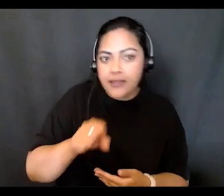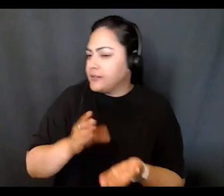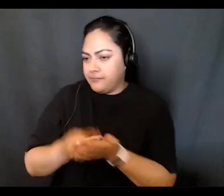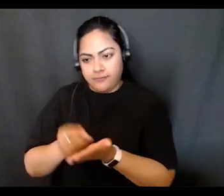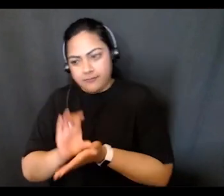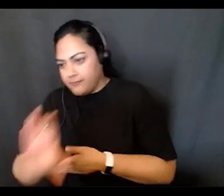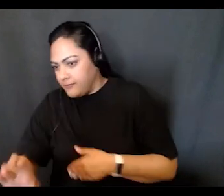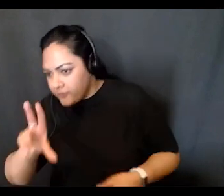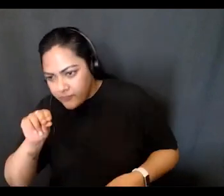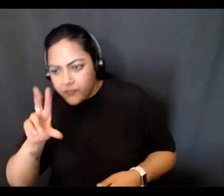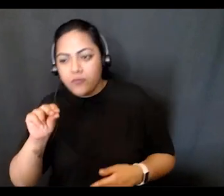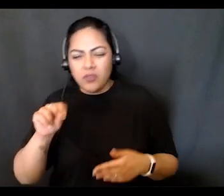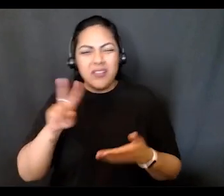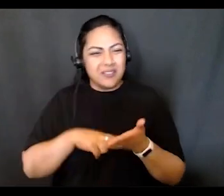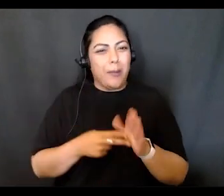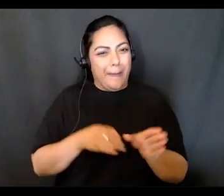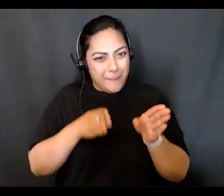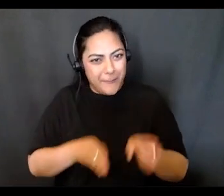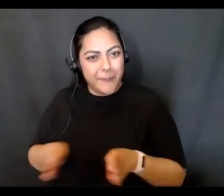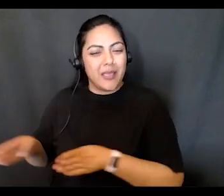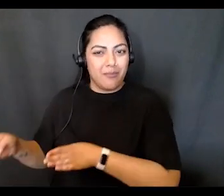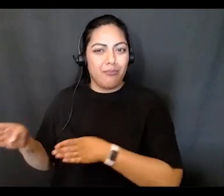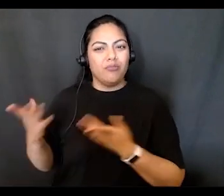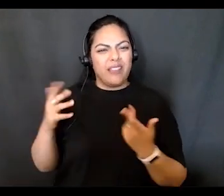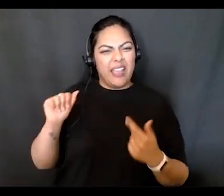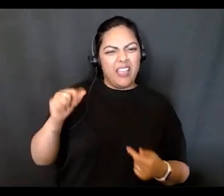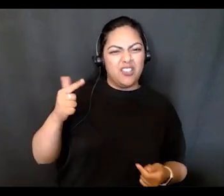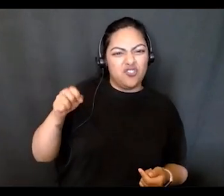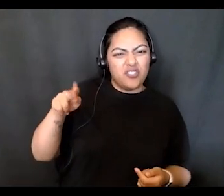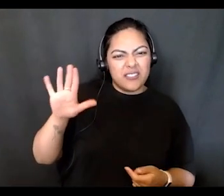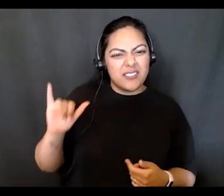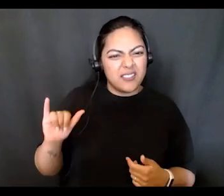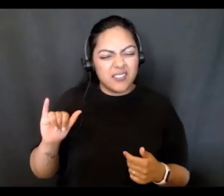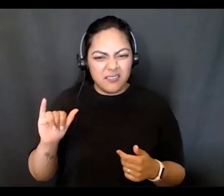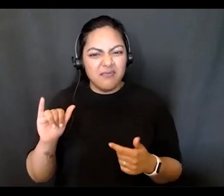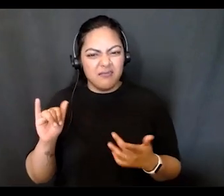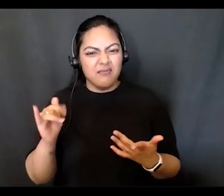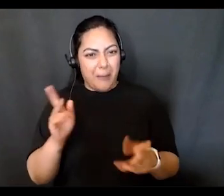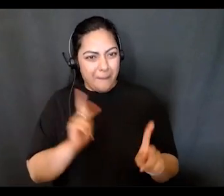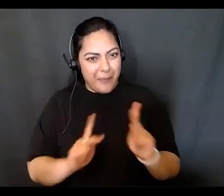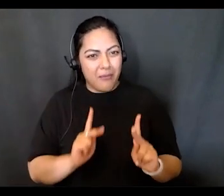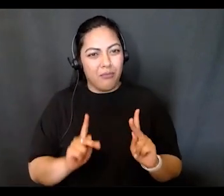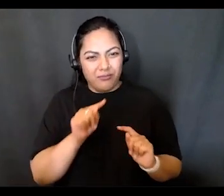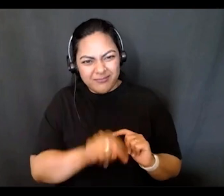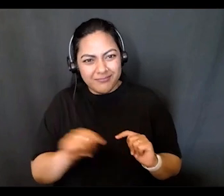make change. Can we have the next slide, please?